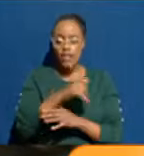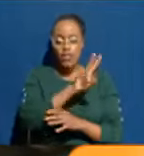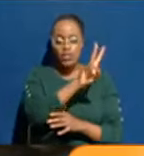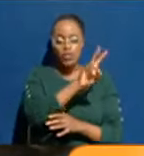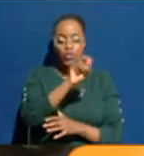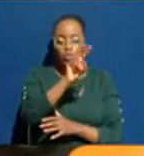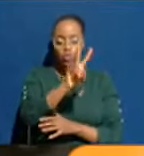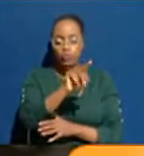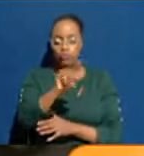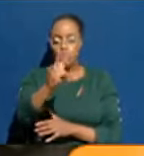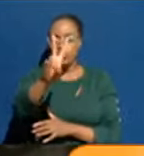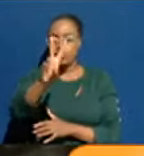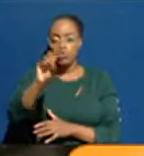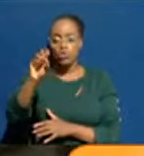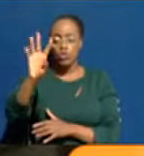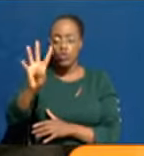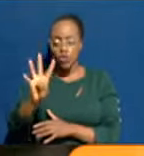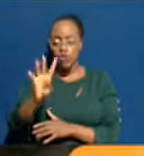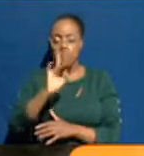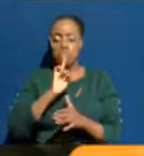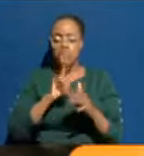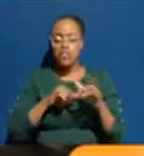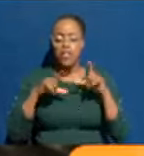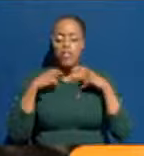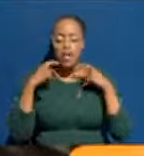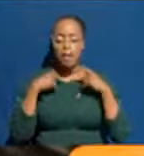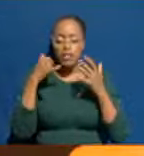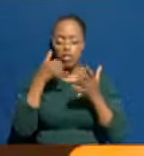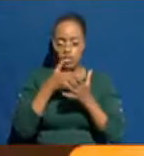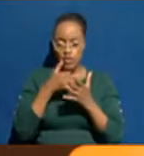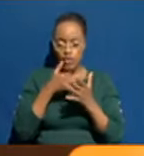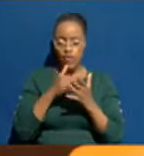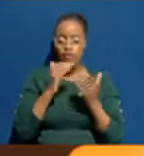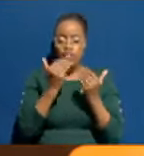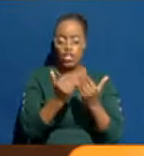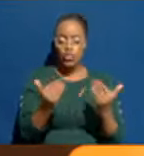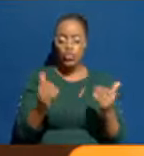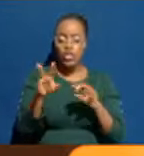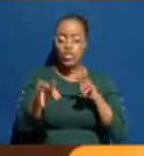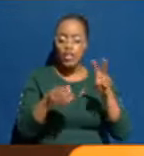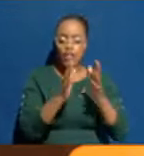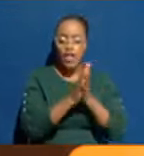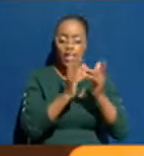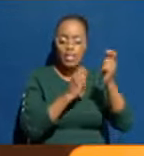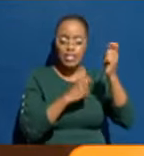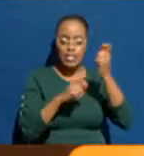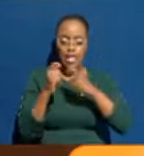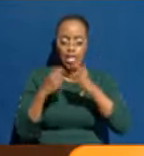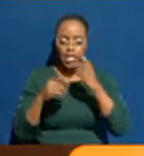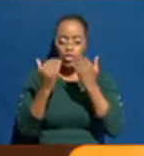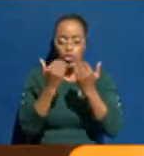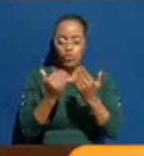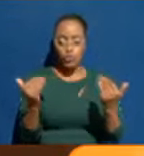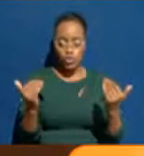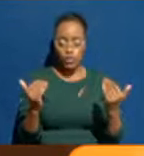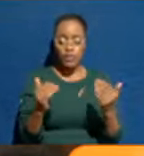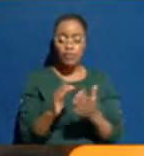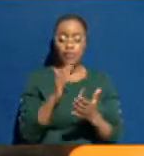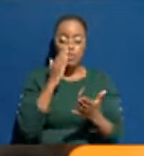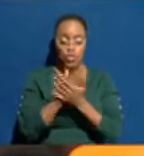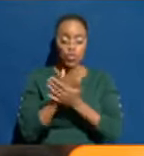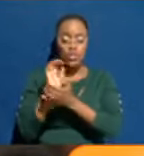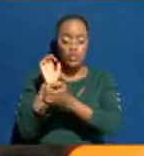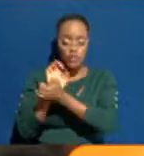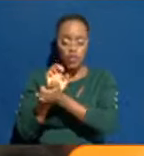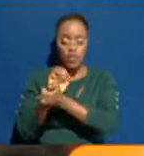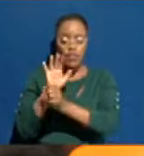and 2004, alleging that the preacher was involved in a child theft and trafficking syndicate. It is true, the prosecution made